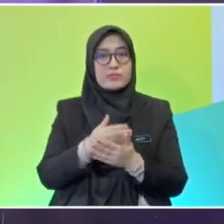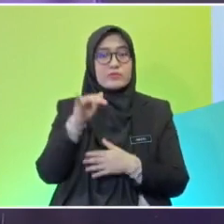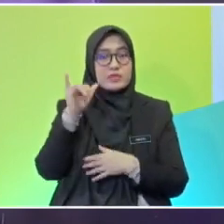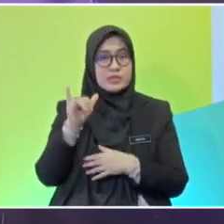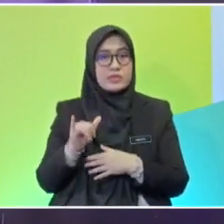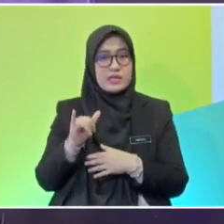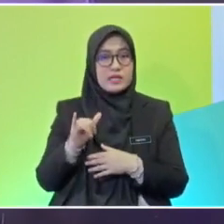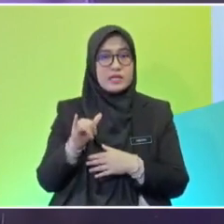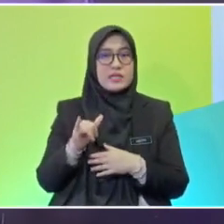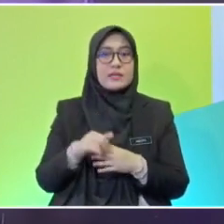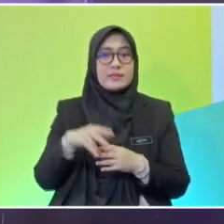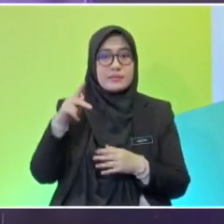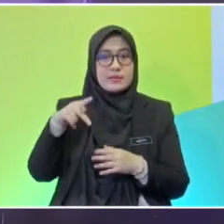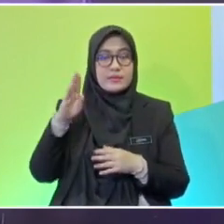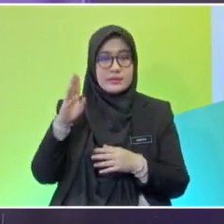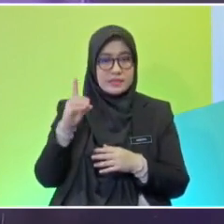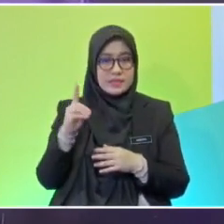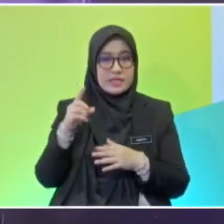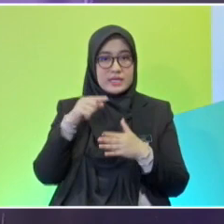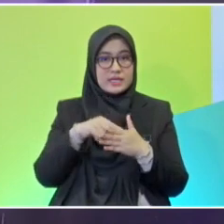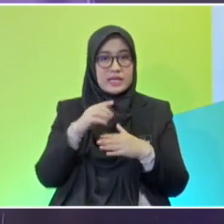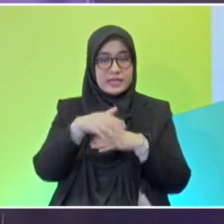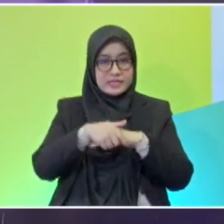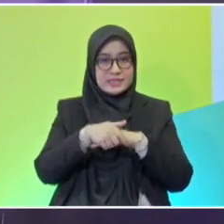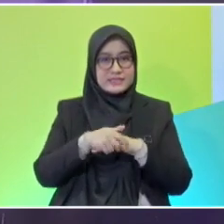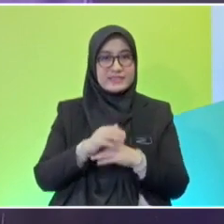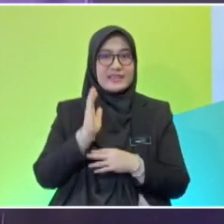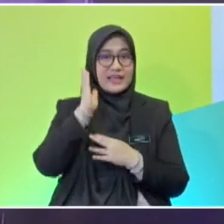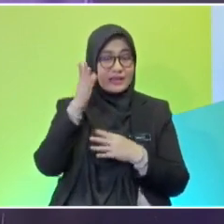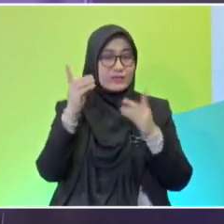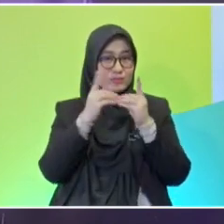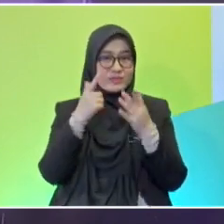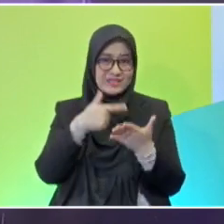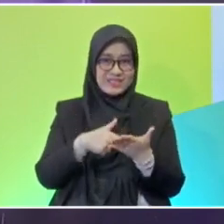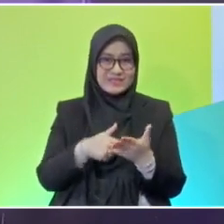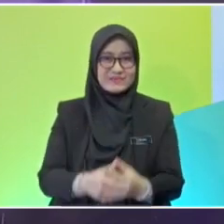children are being assessed. Now, we're going for a short break first and we'll be right back here on PBD.